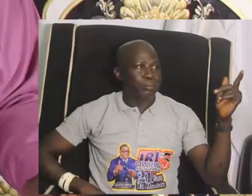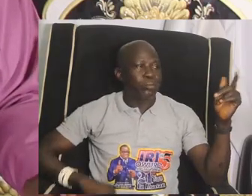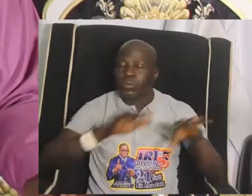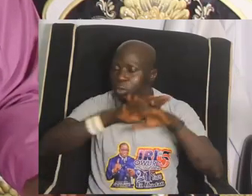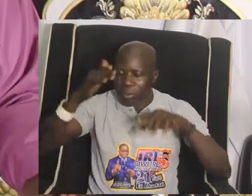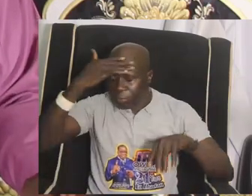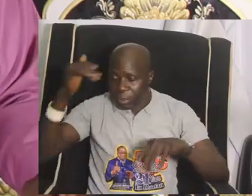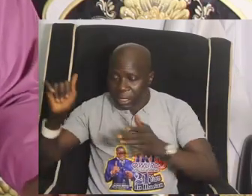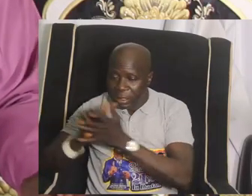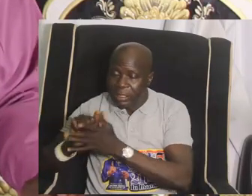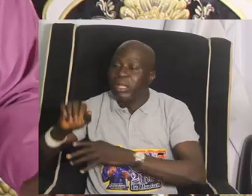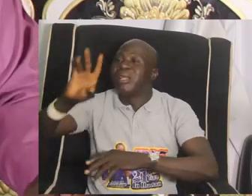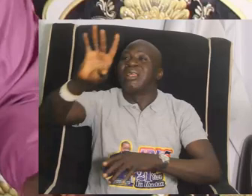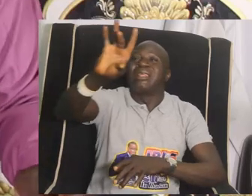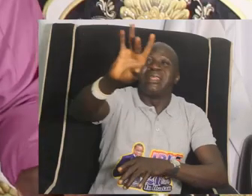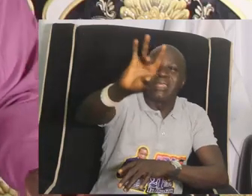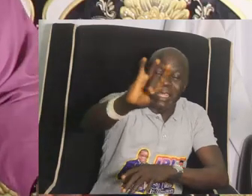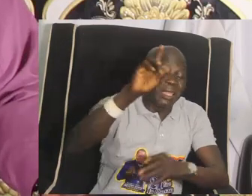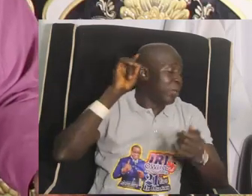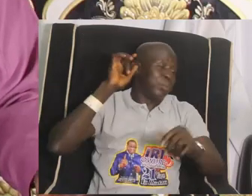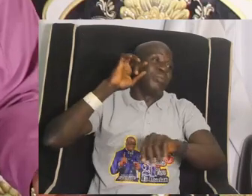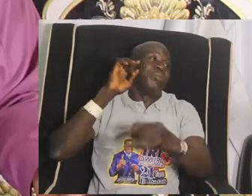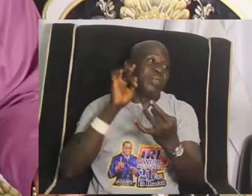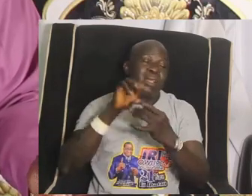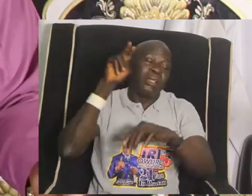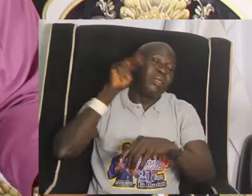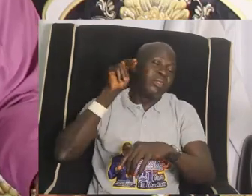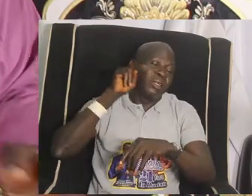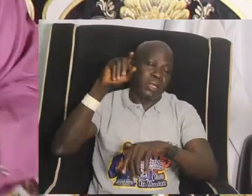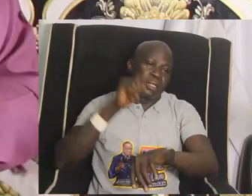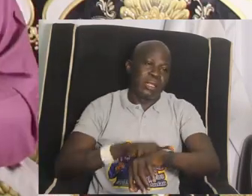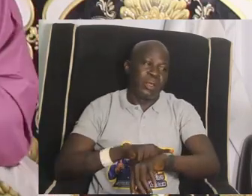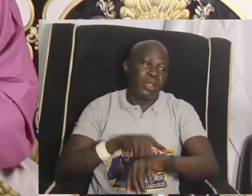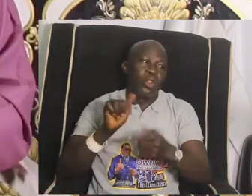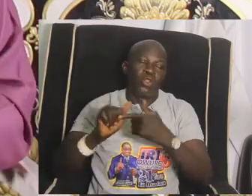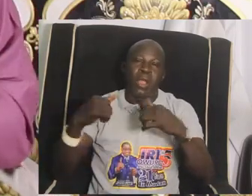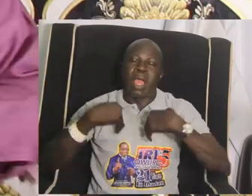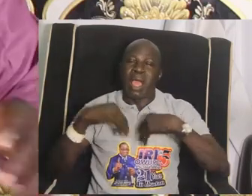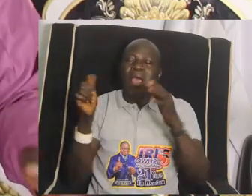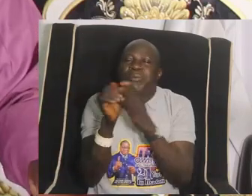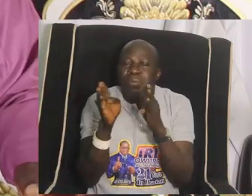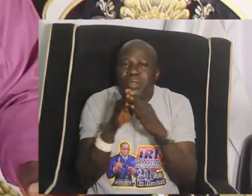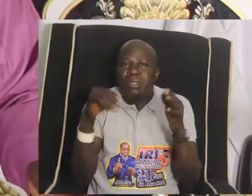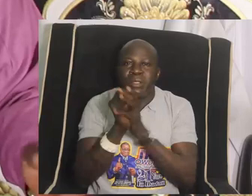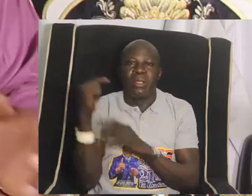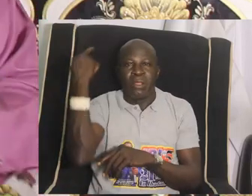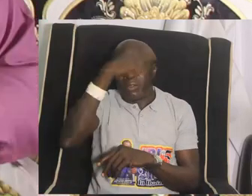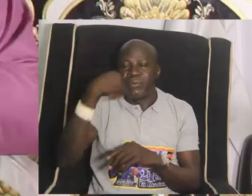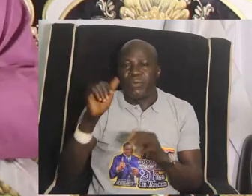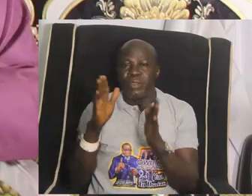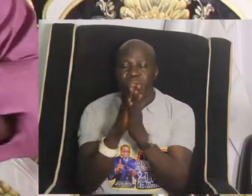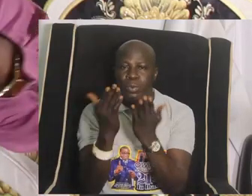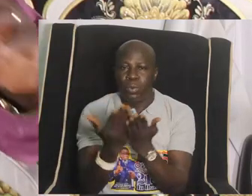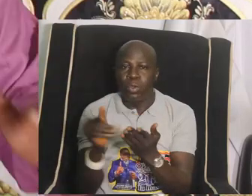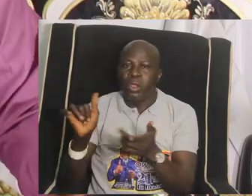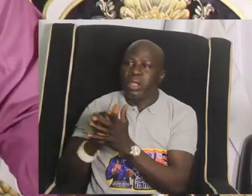My Lord, don't forget that gerege. Exactly 8 p.m. Nigeria time. Nigeria time. Facebook. We miss on Facebook. But maybe